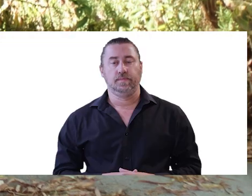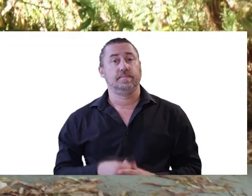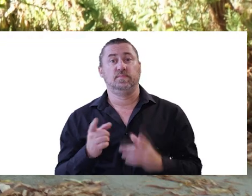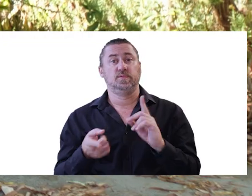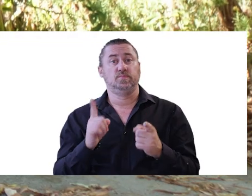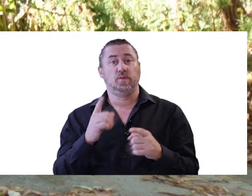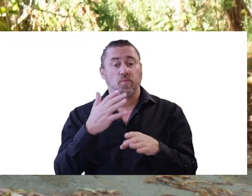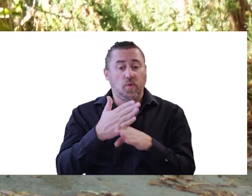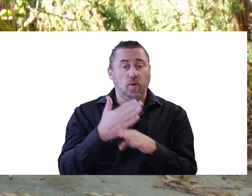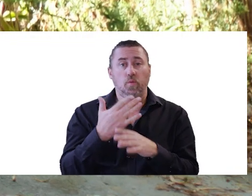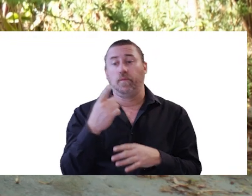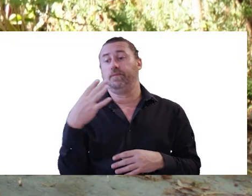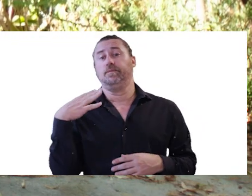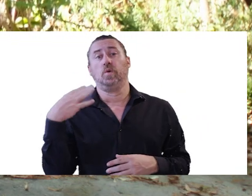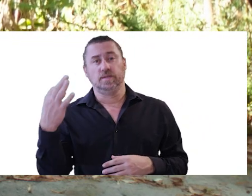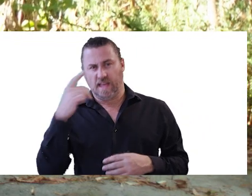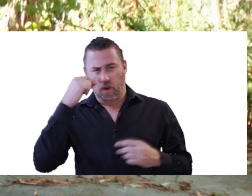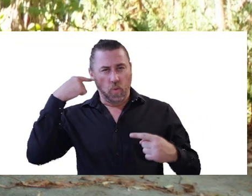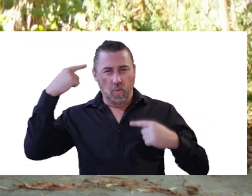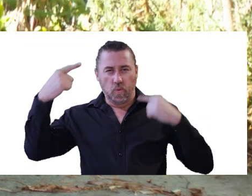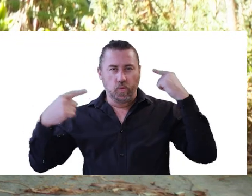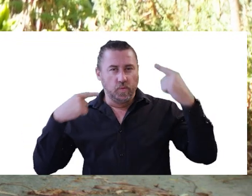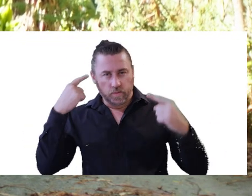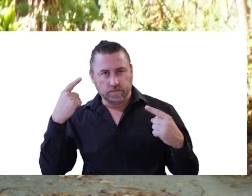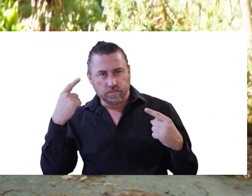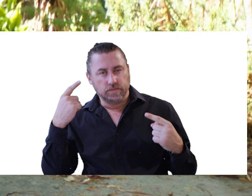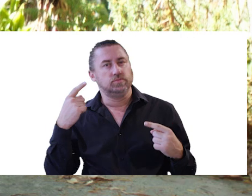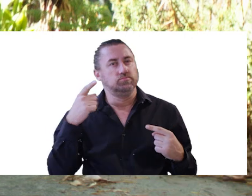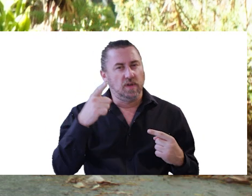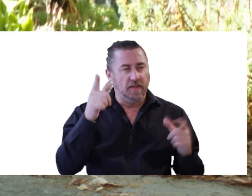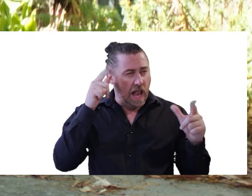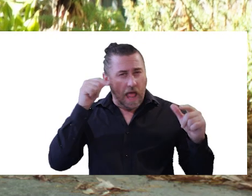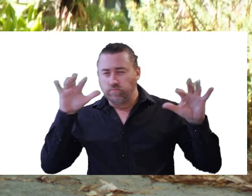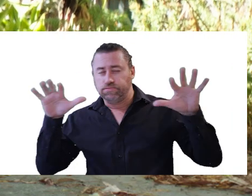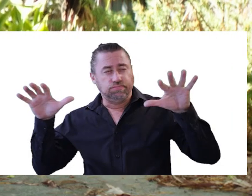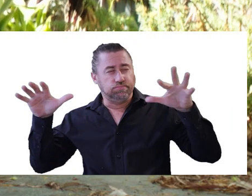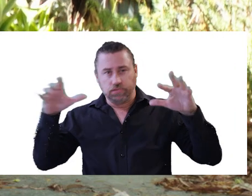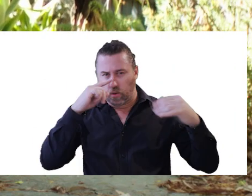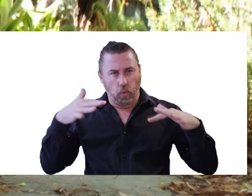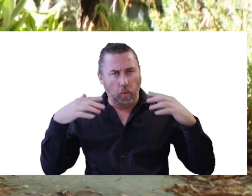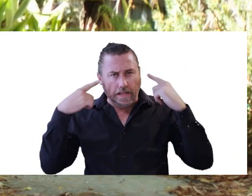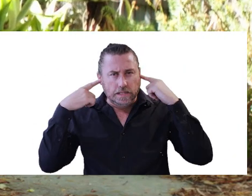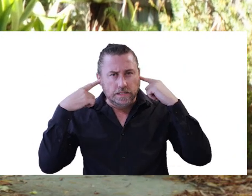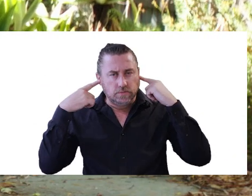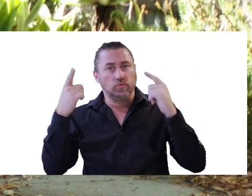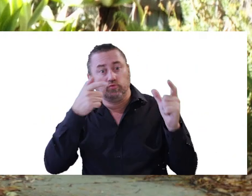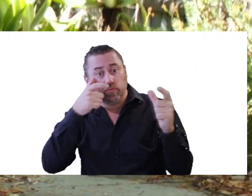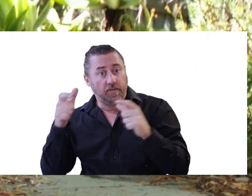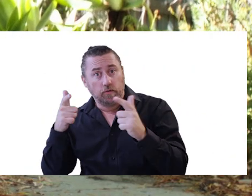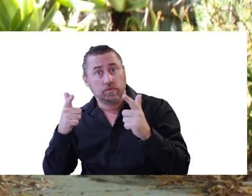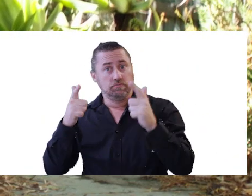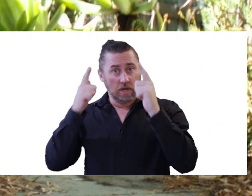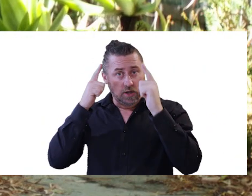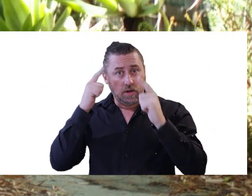Sometimes your work or volunteer role is really noisy. If you're in a place with lots of loud noise, this can hurt your ears. Your supervisor or